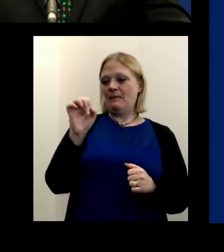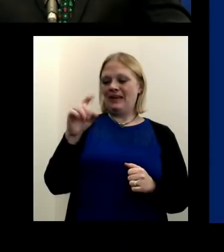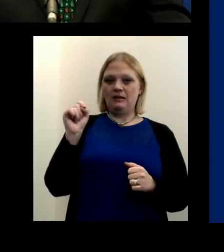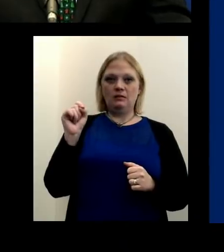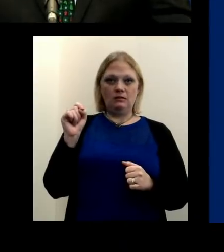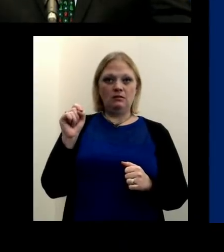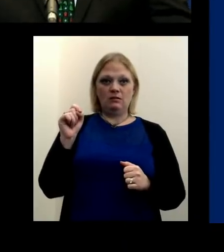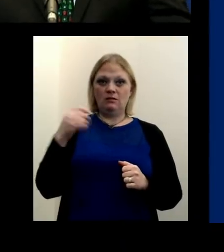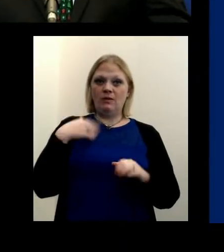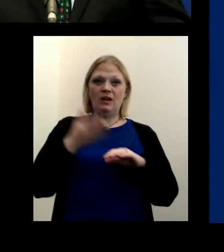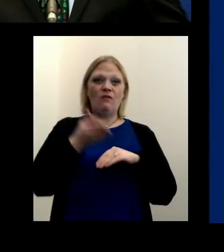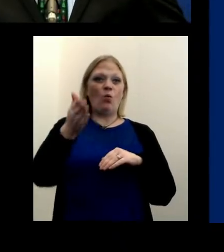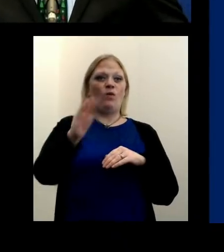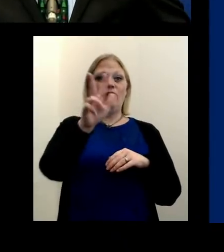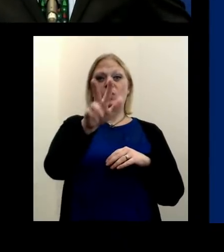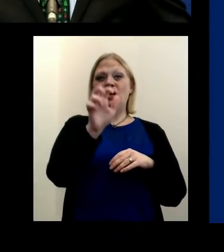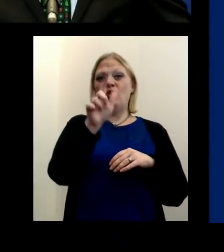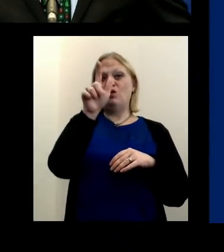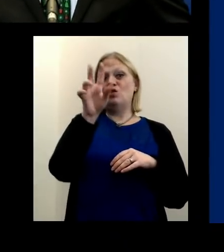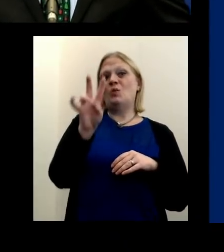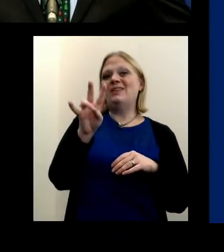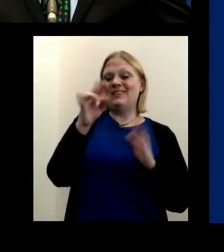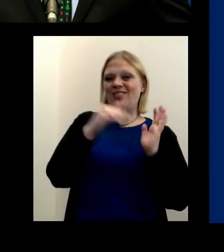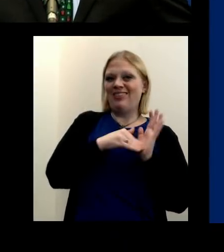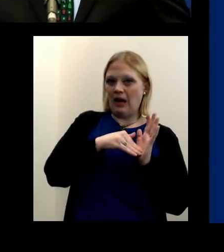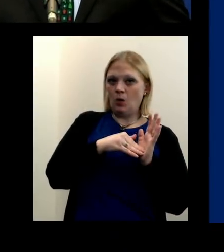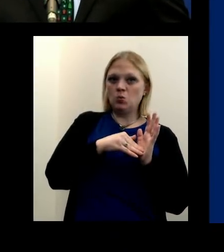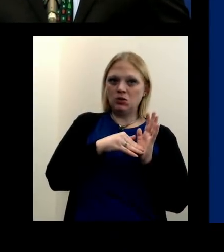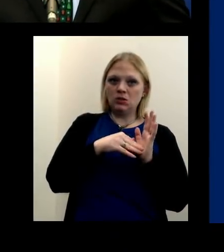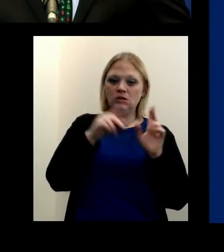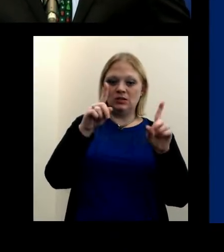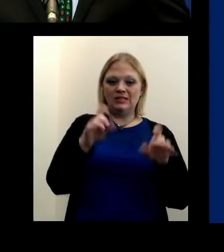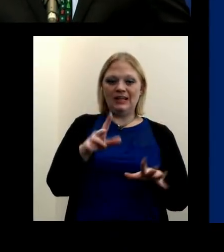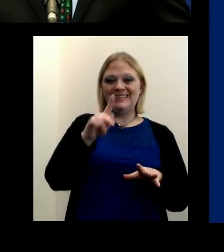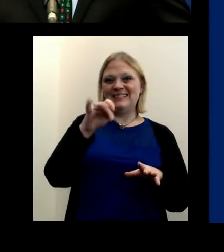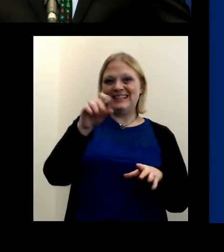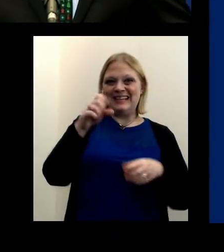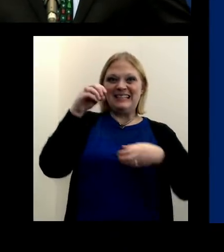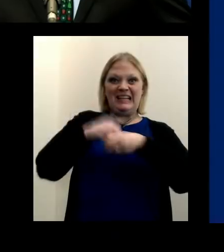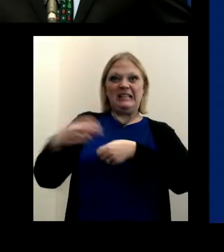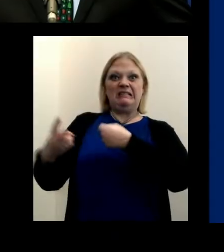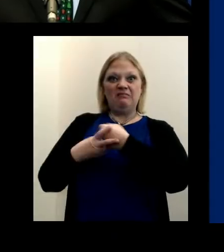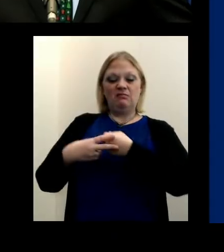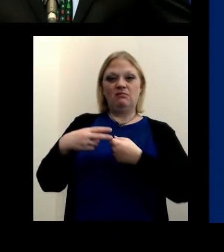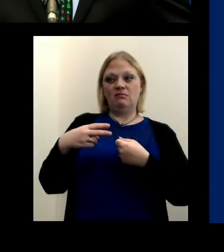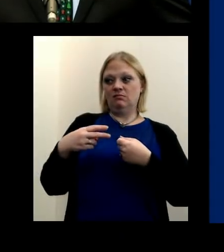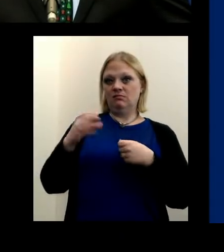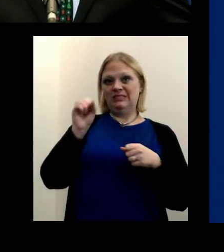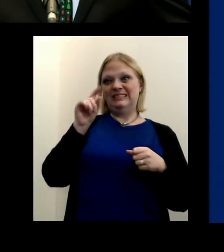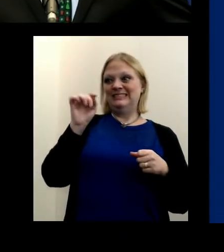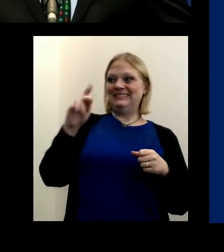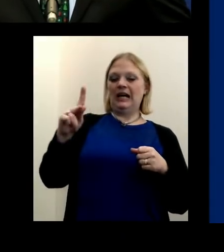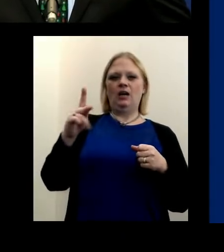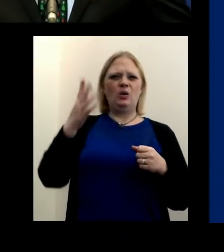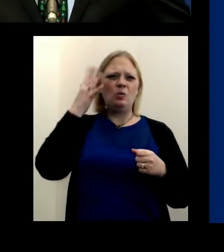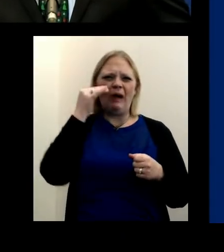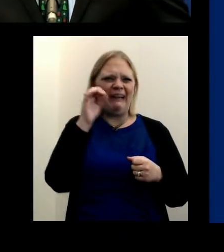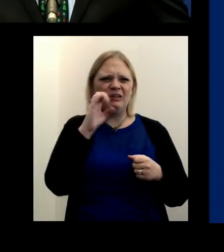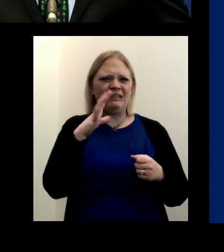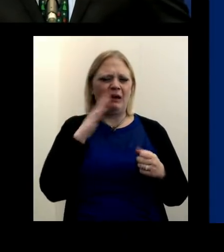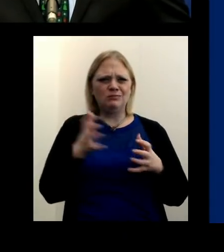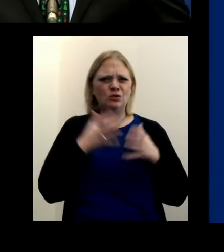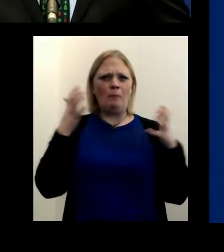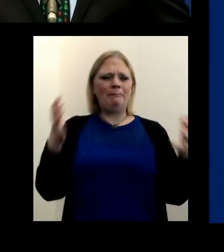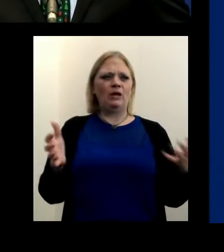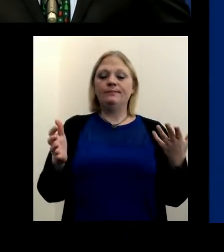test. We have over 327,000 swab testing kits in stock. Now you wonder, why has Erie County got so much of this PPE? Well,